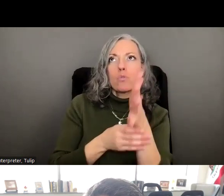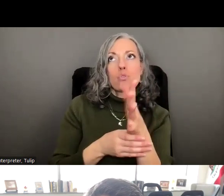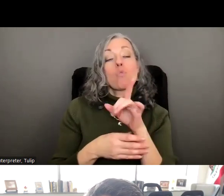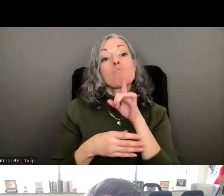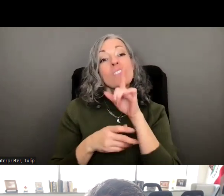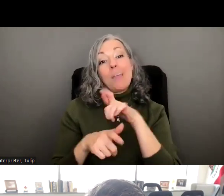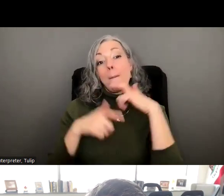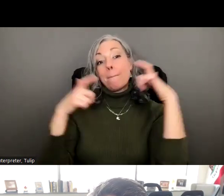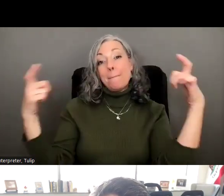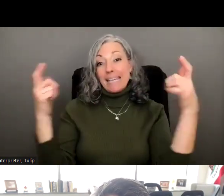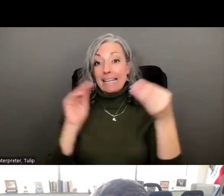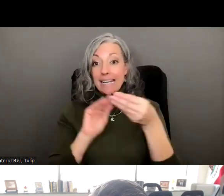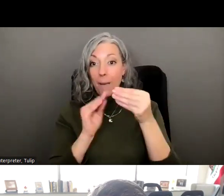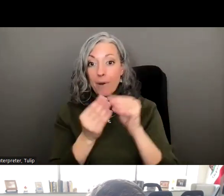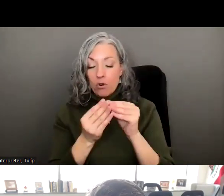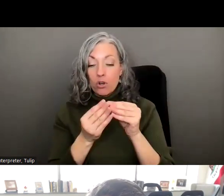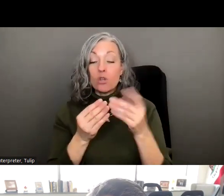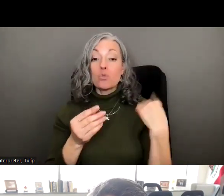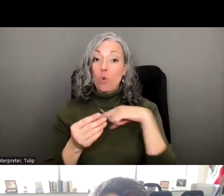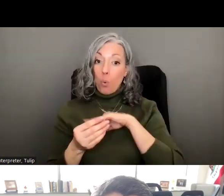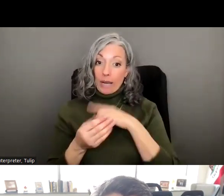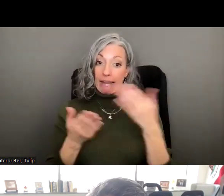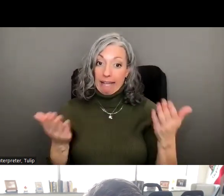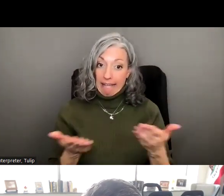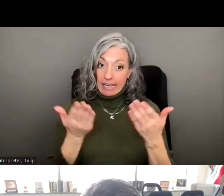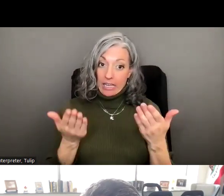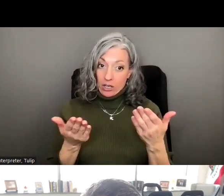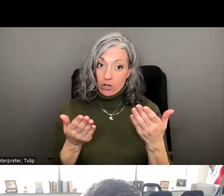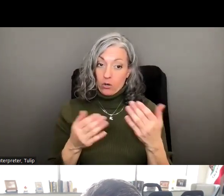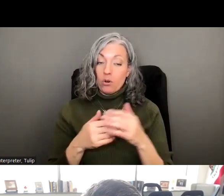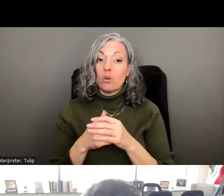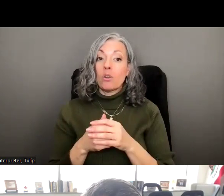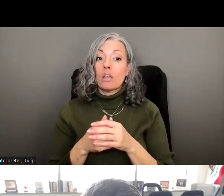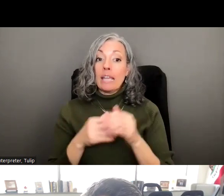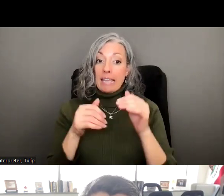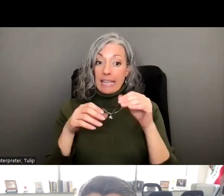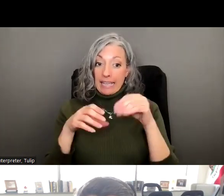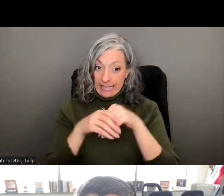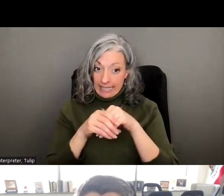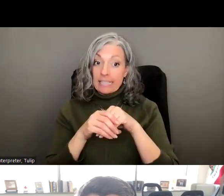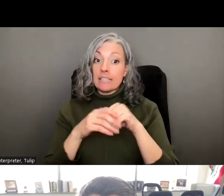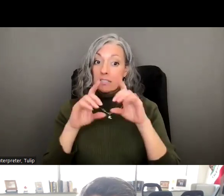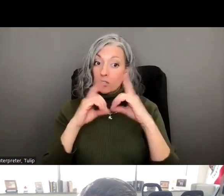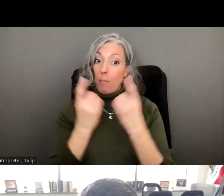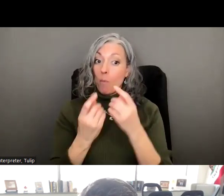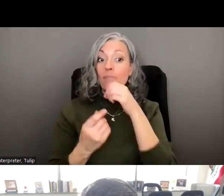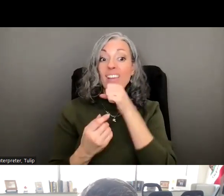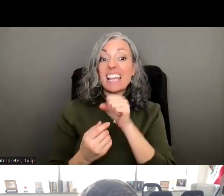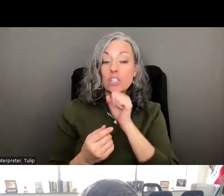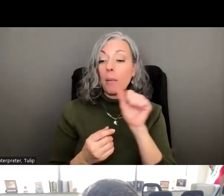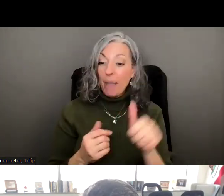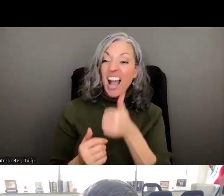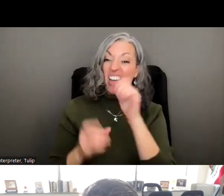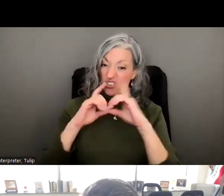so we at the Health and Human Services Agency, not only within the Department of Aging, but across the various departments